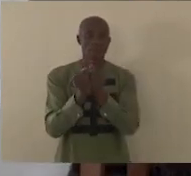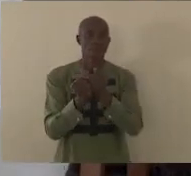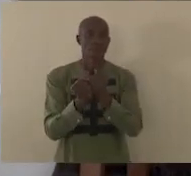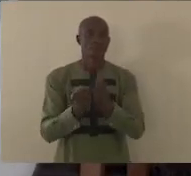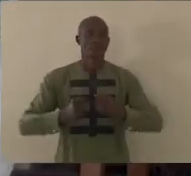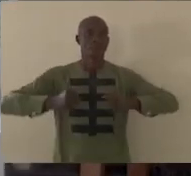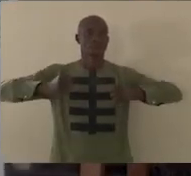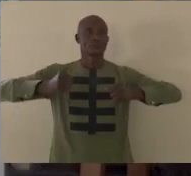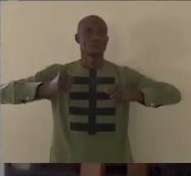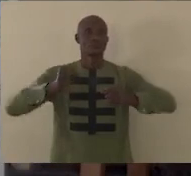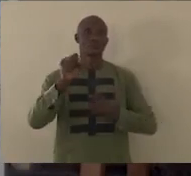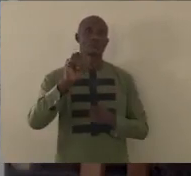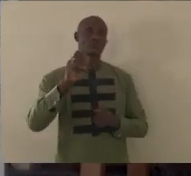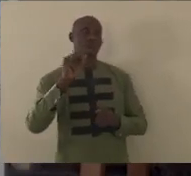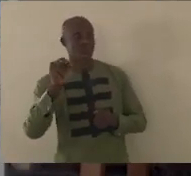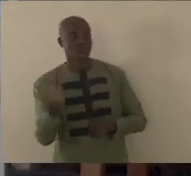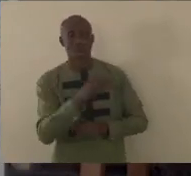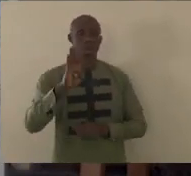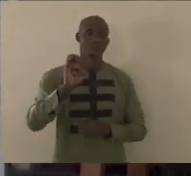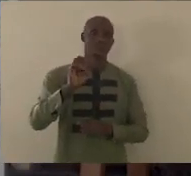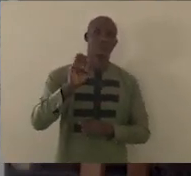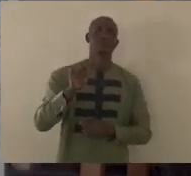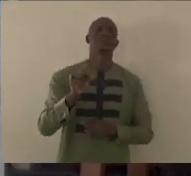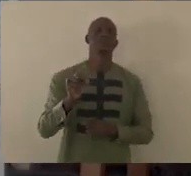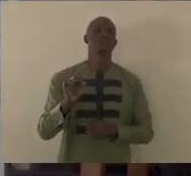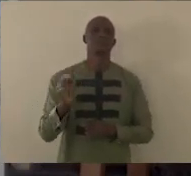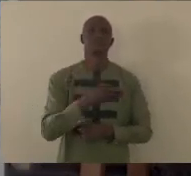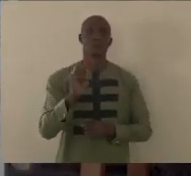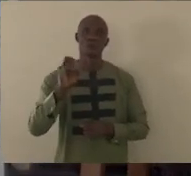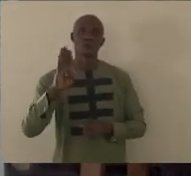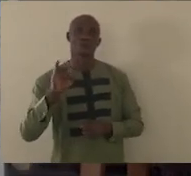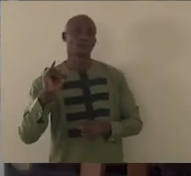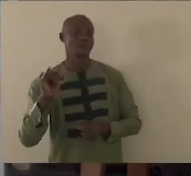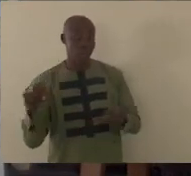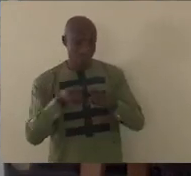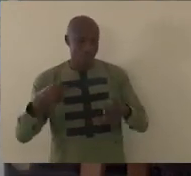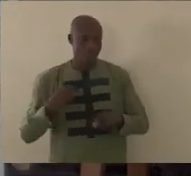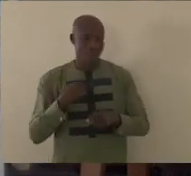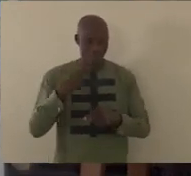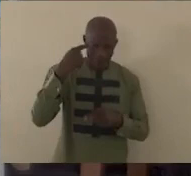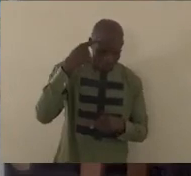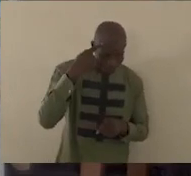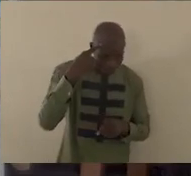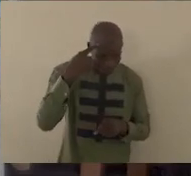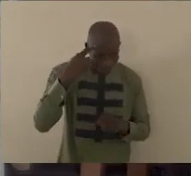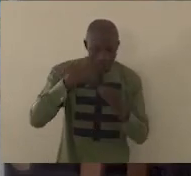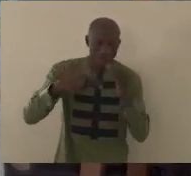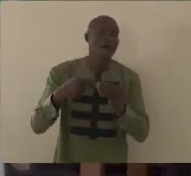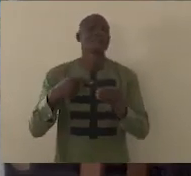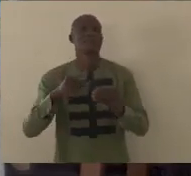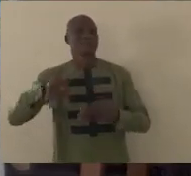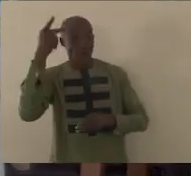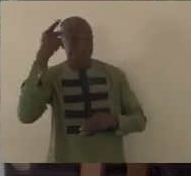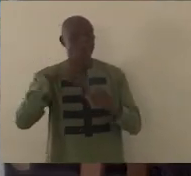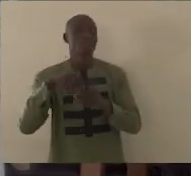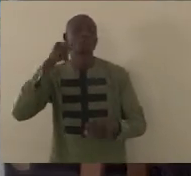Chief Senator Ben Obi. And as we were reminiscing on politics in Nigeria